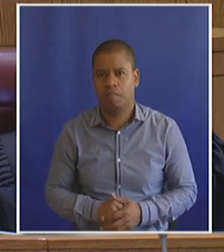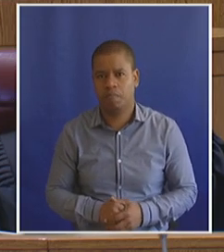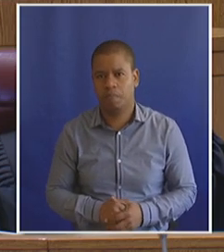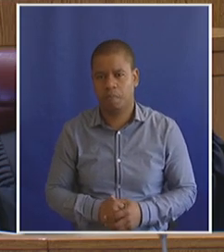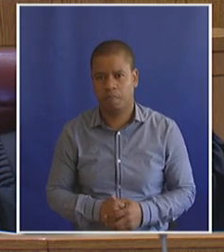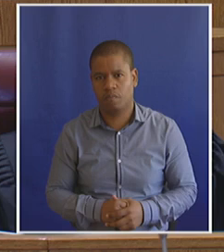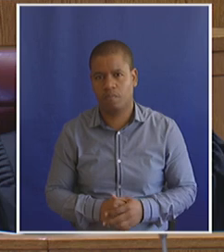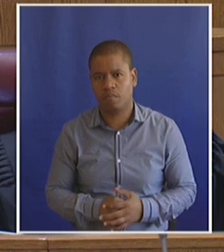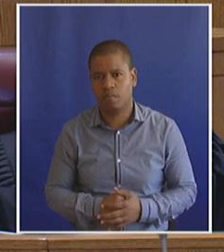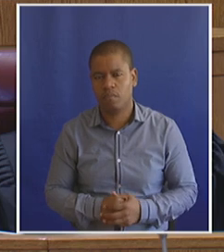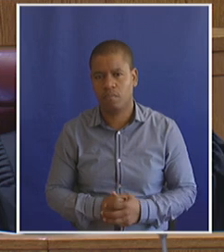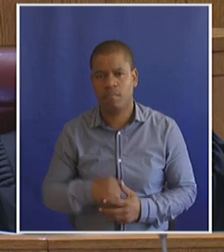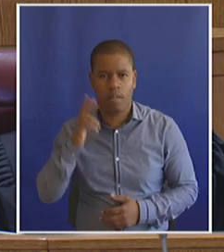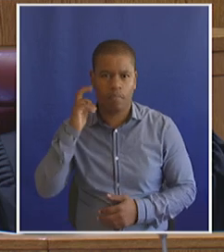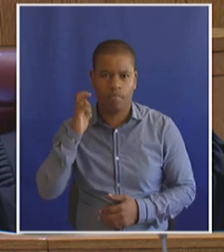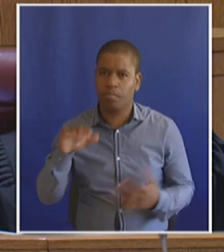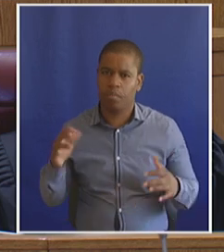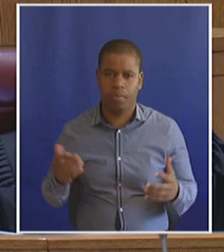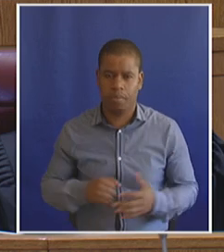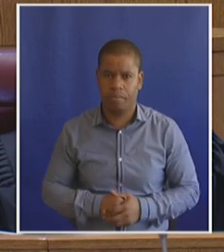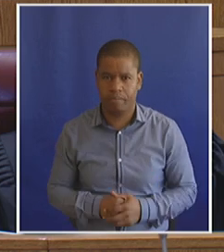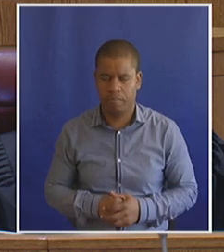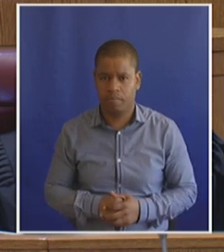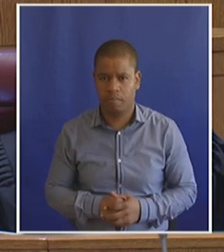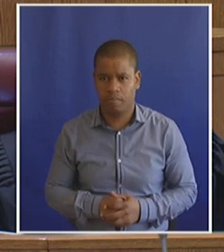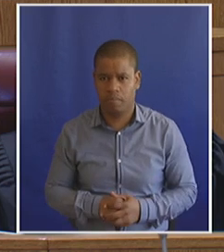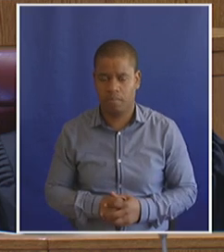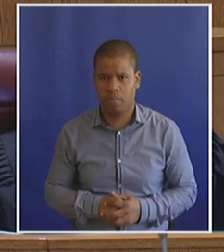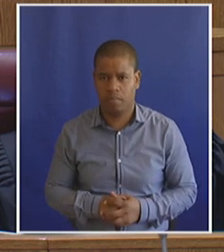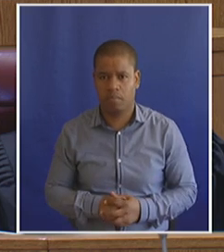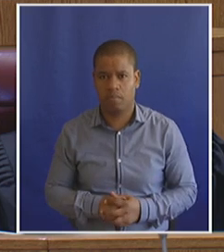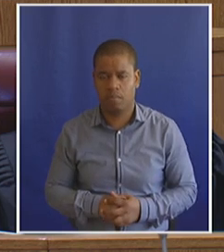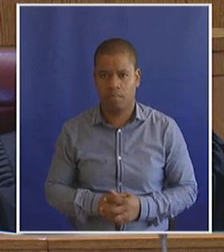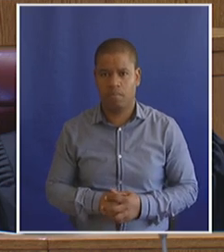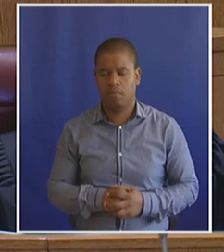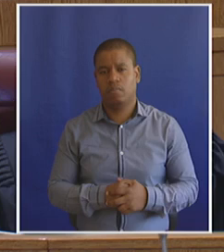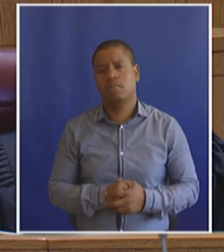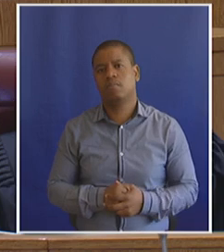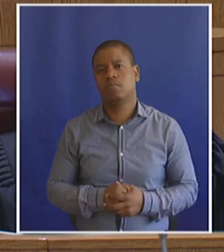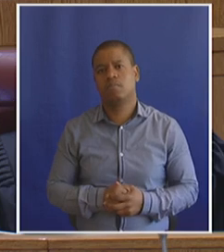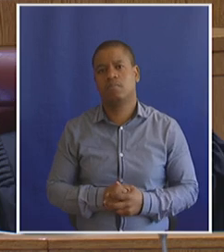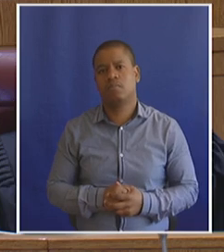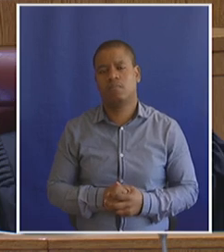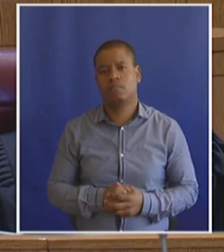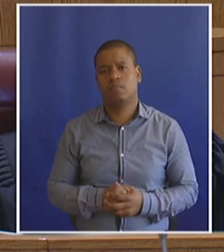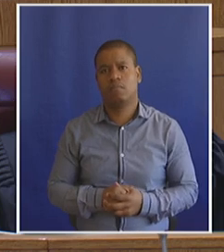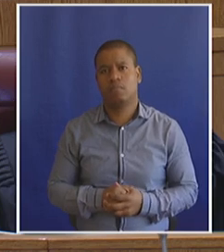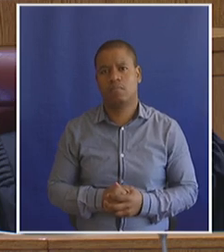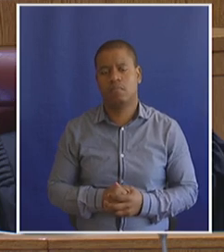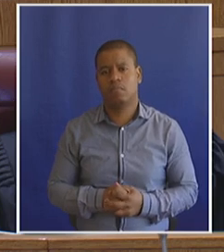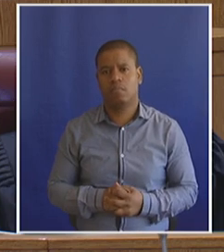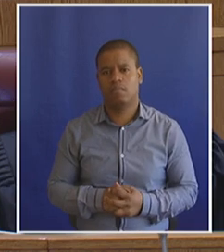would like to know when has the National Council of Provinces or the chairperson has been informed that the Deputy Minister is standing